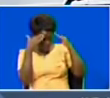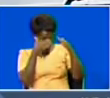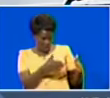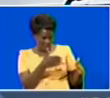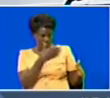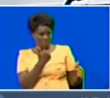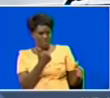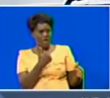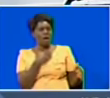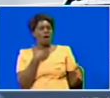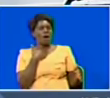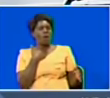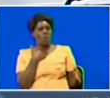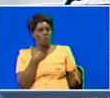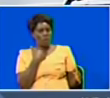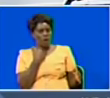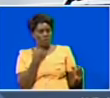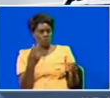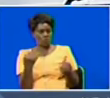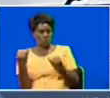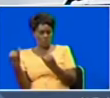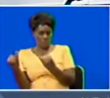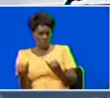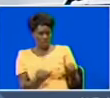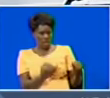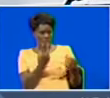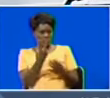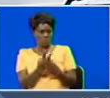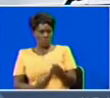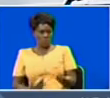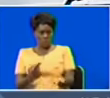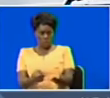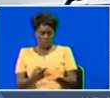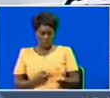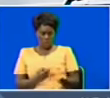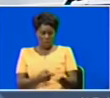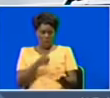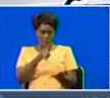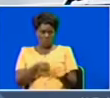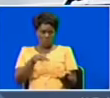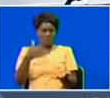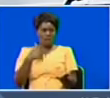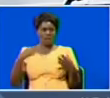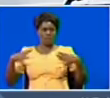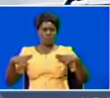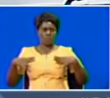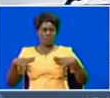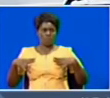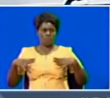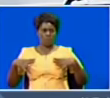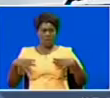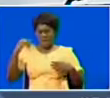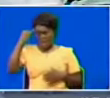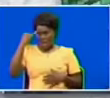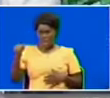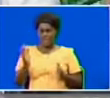like to invite him and Mbogo for a public debate about what we have for Starehe. Mm-hmm. I think it would be nice to present our ideas to the